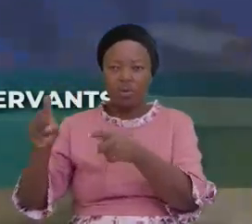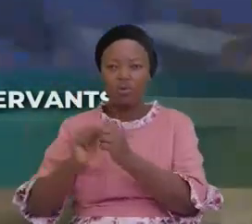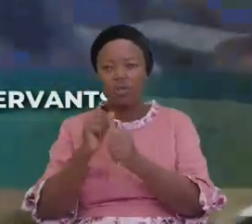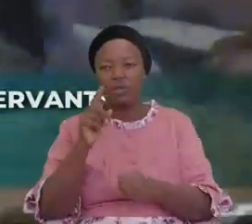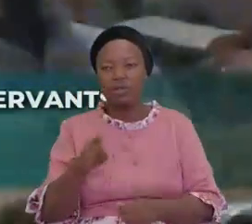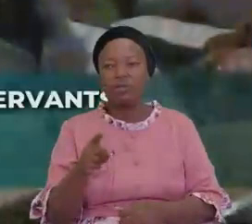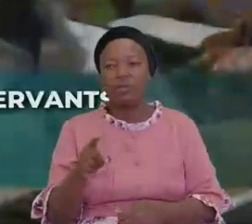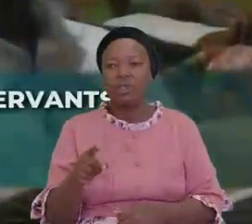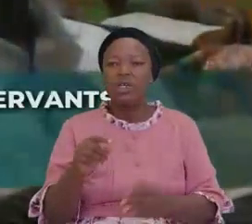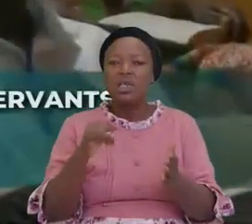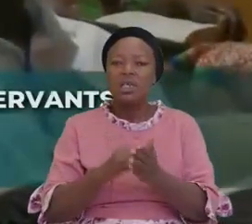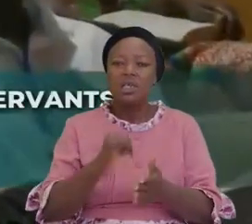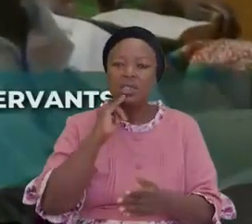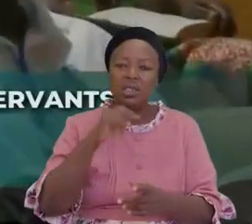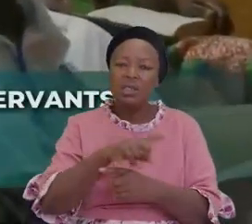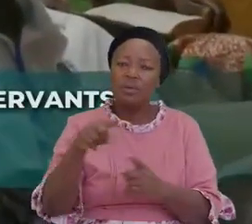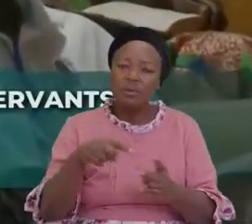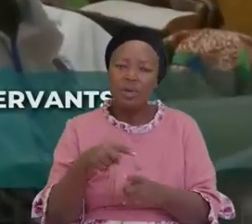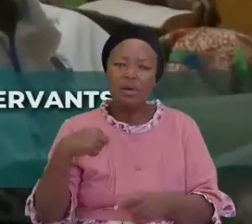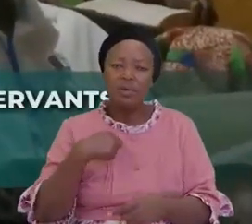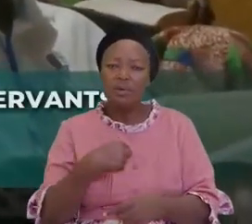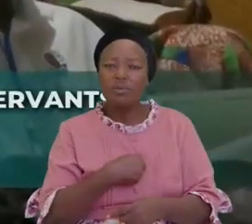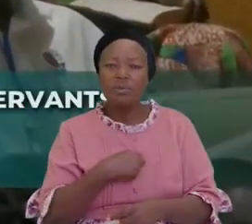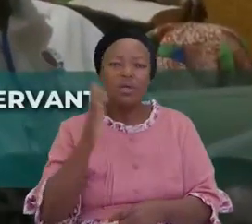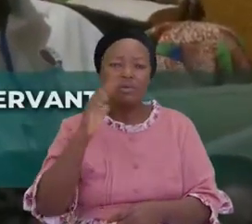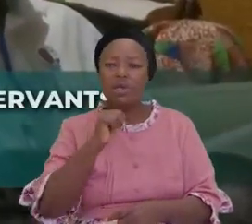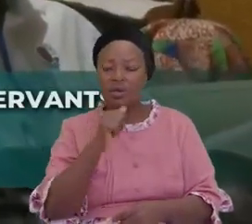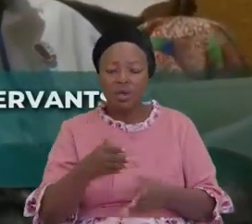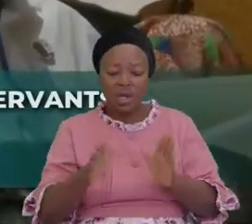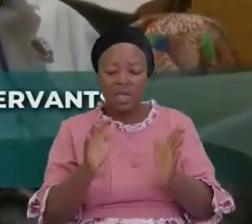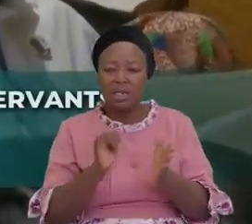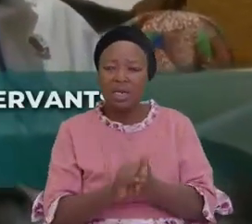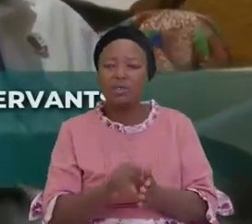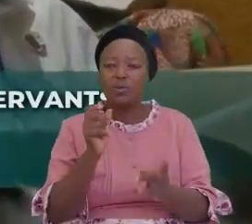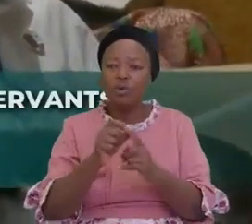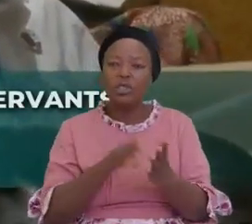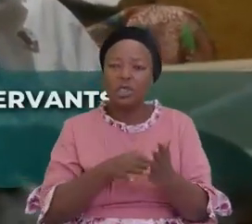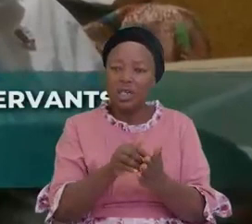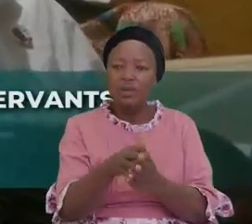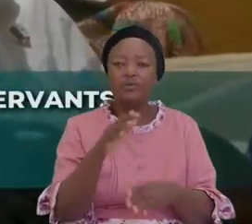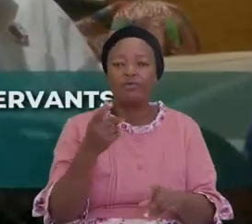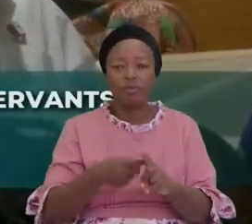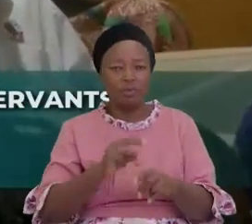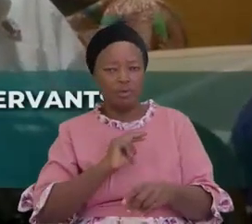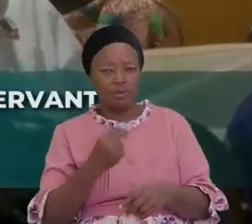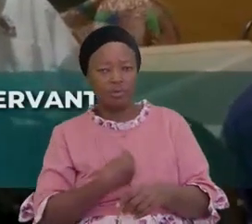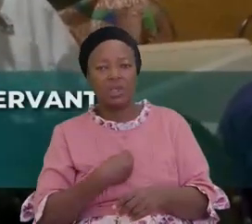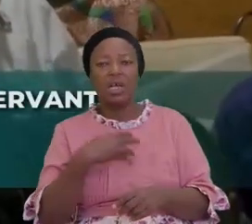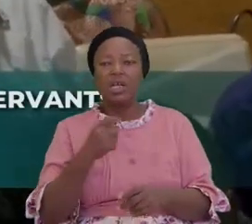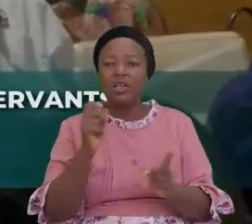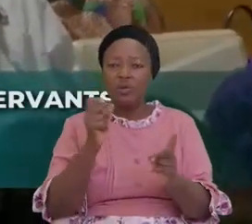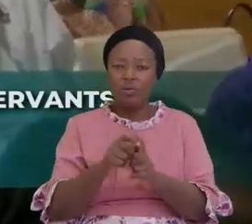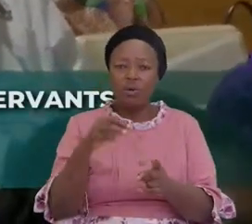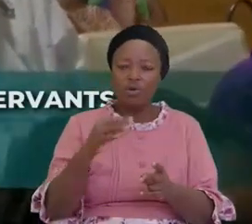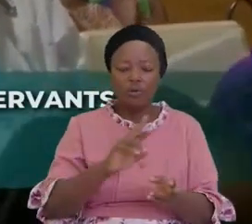It's when we will not that let that word sleep. The word of